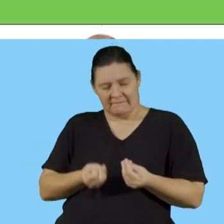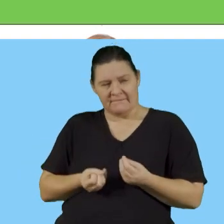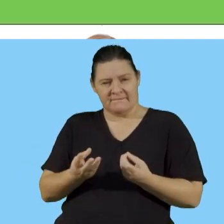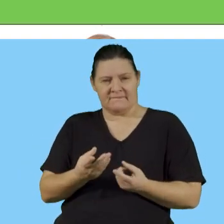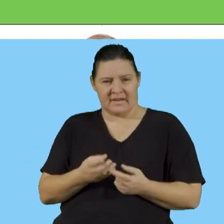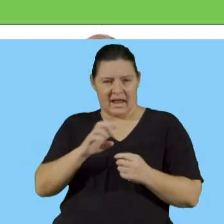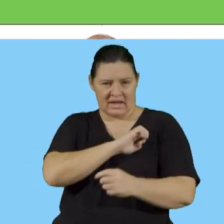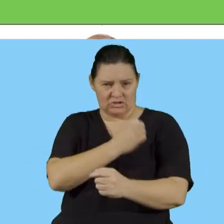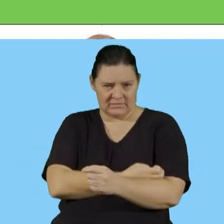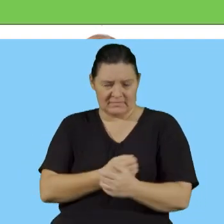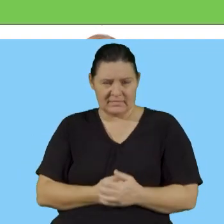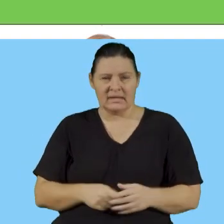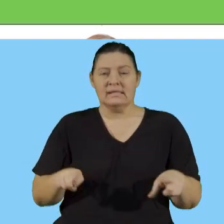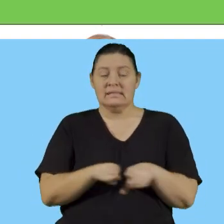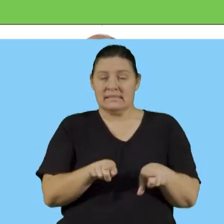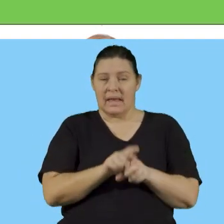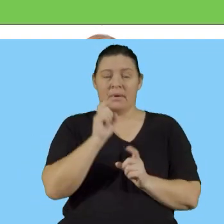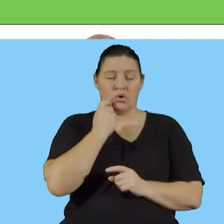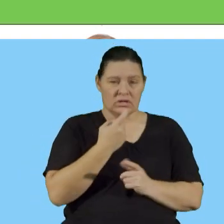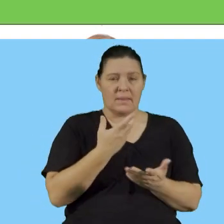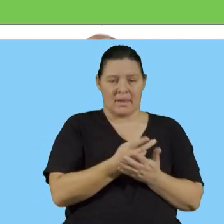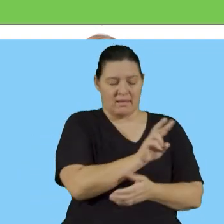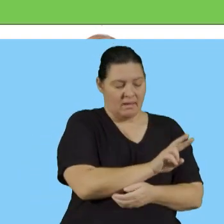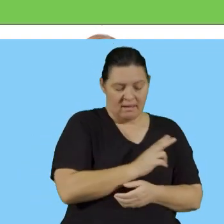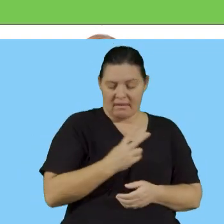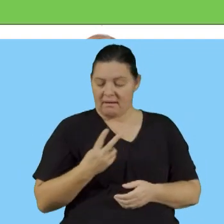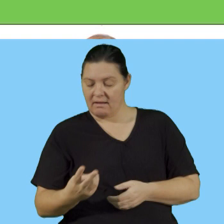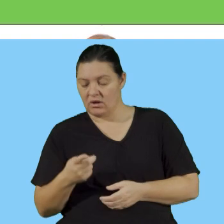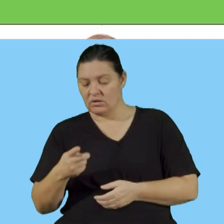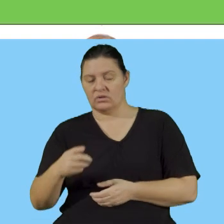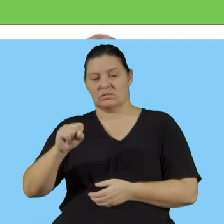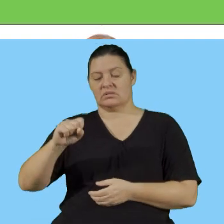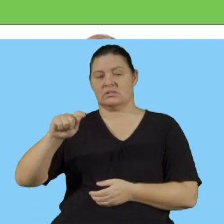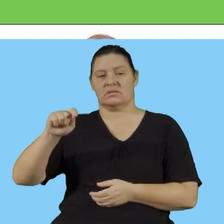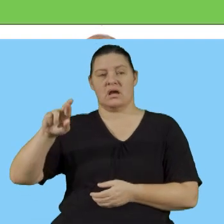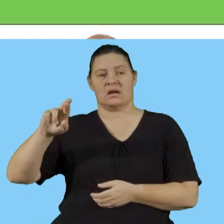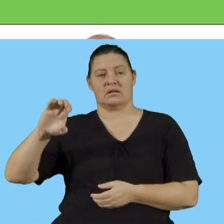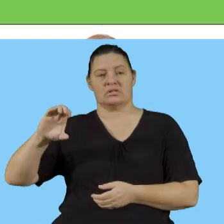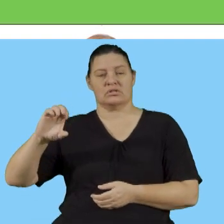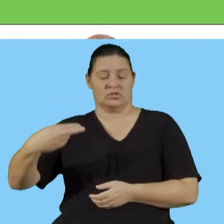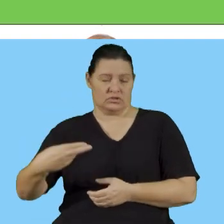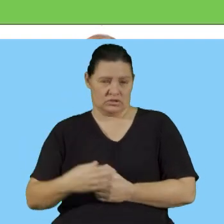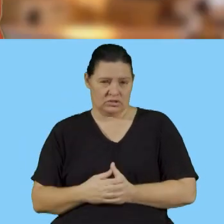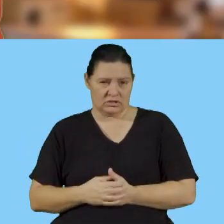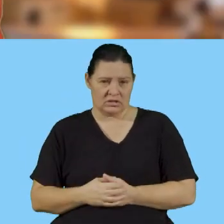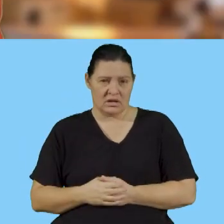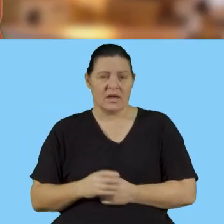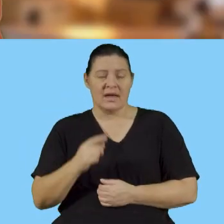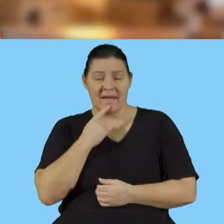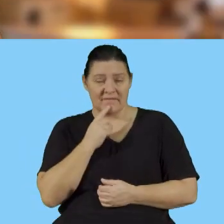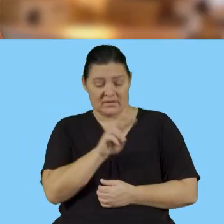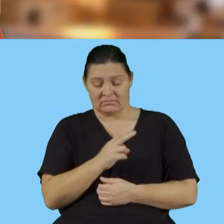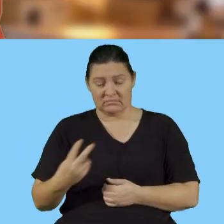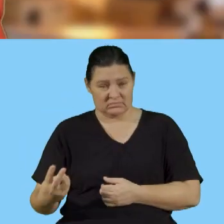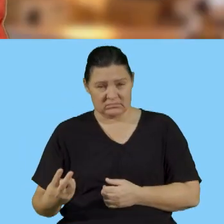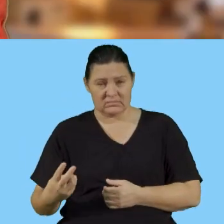it also does with the glucose is to convert it to starch. Now, when it converts it into starch, obviously the starch